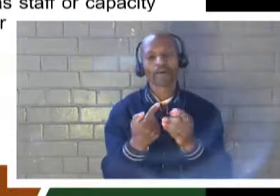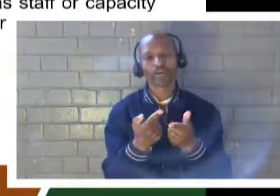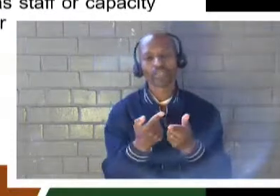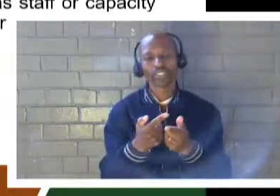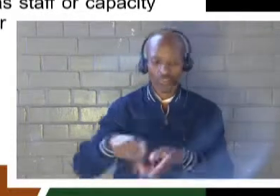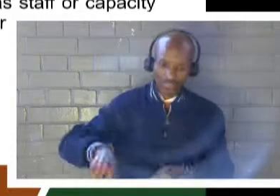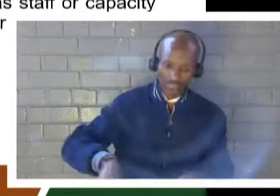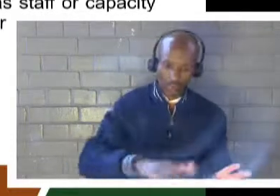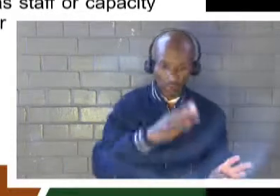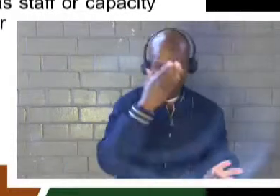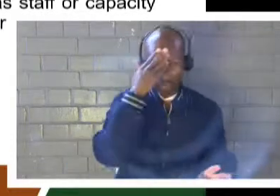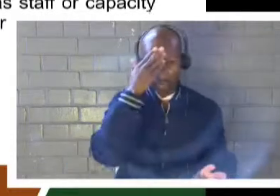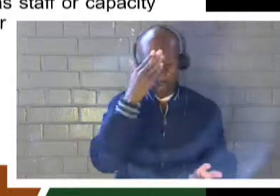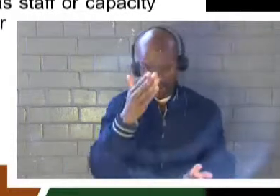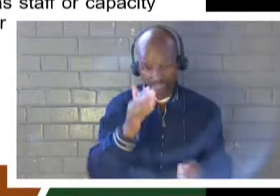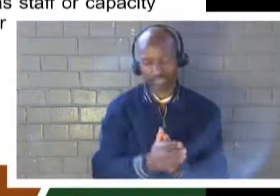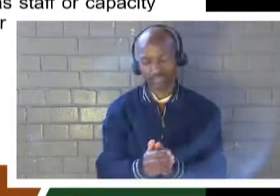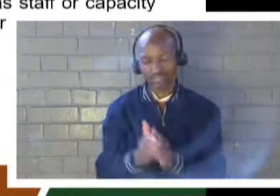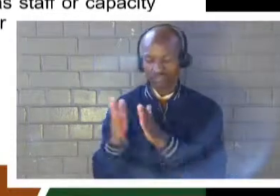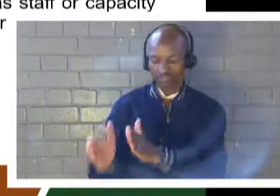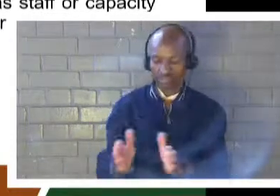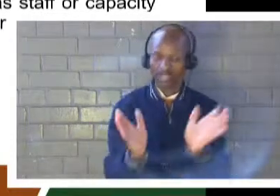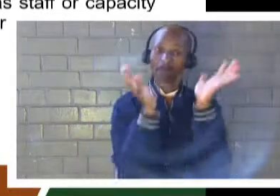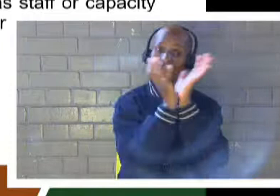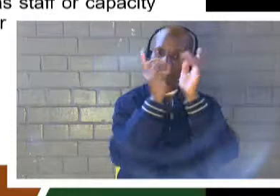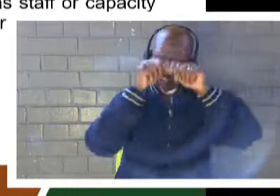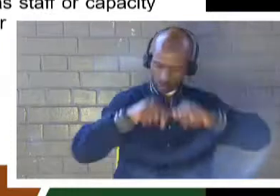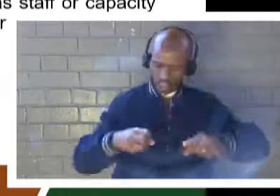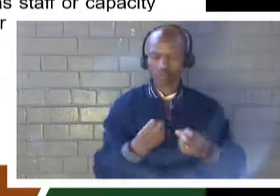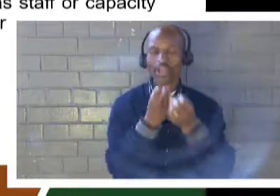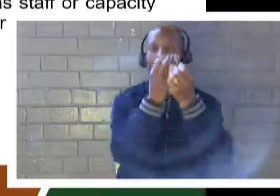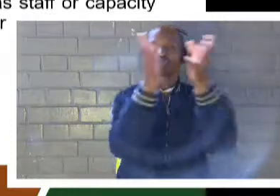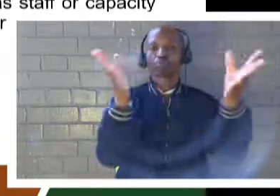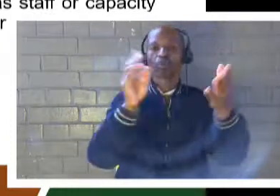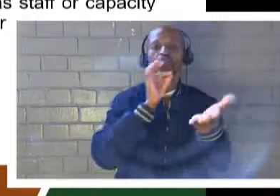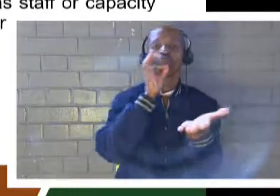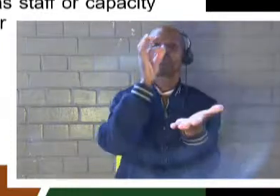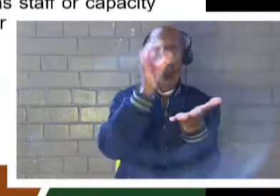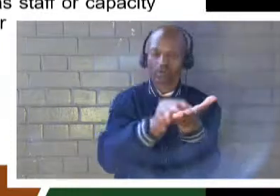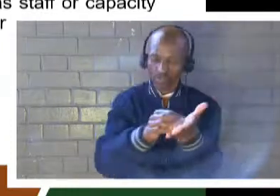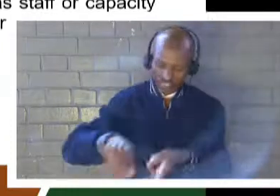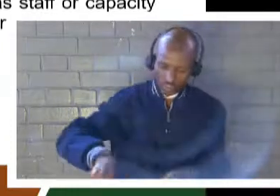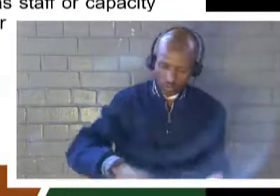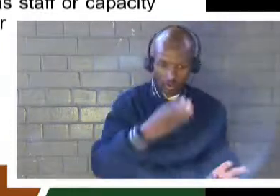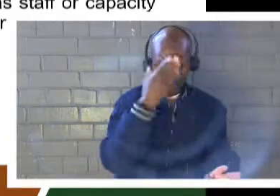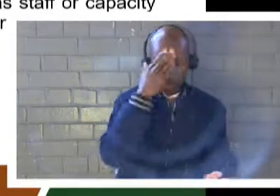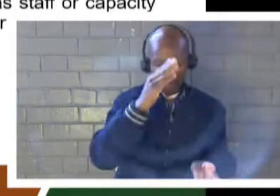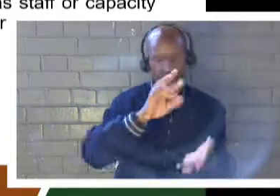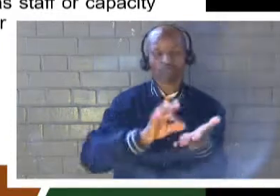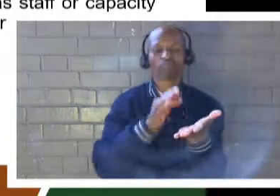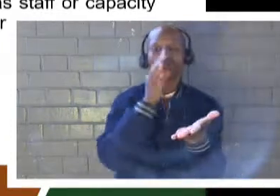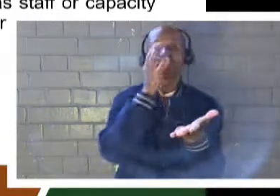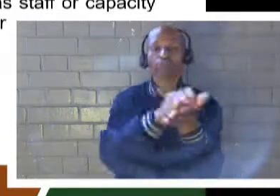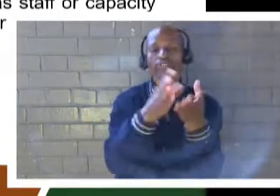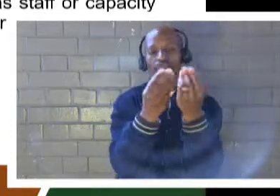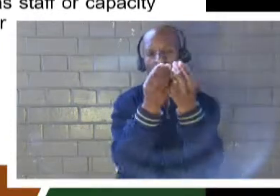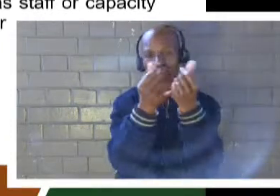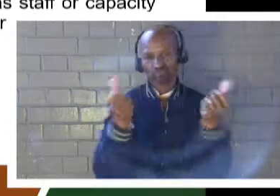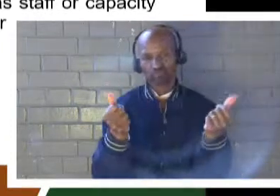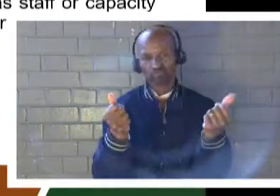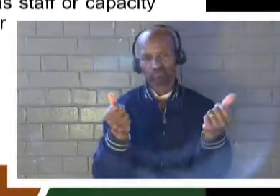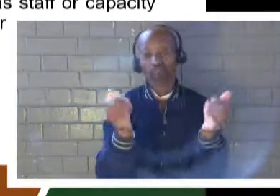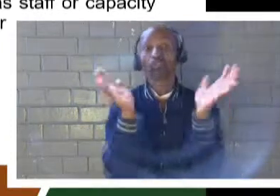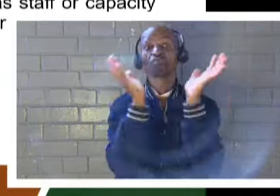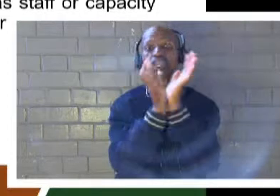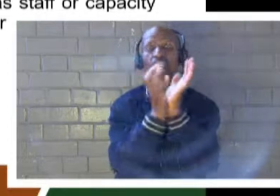way forward, the session today is to explore a proposed way forward and deliberate on proposed solutions.